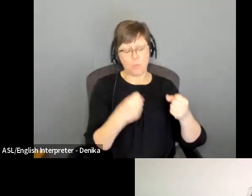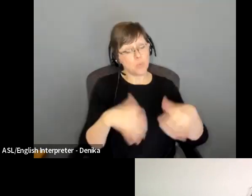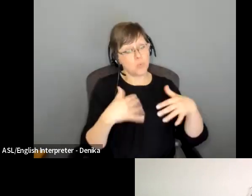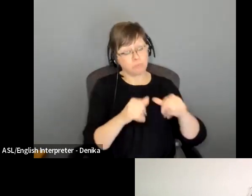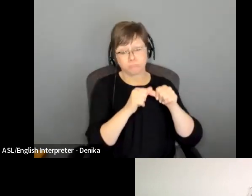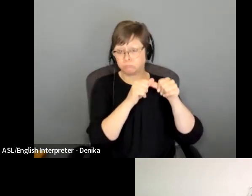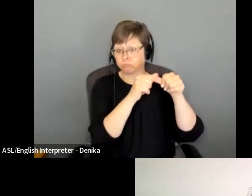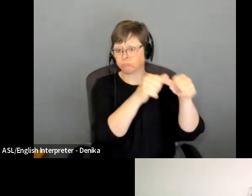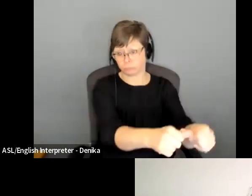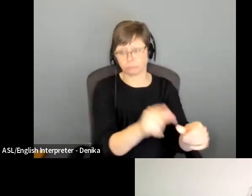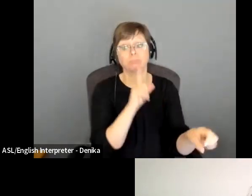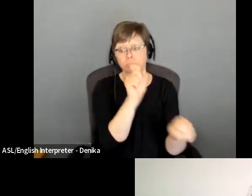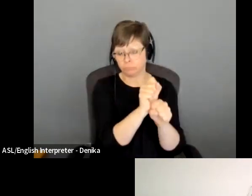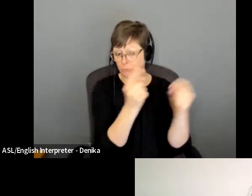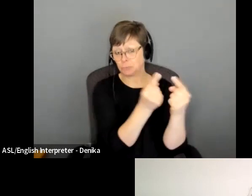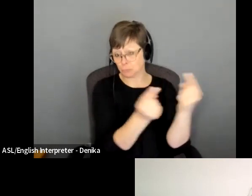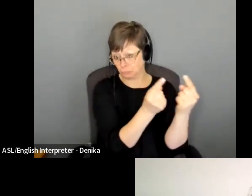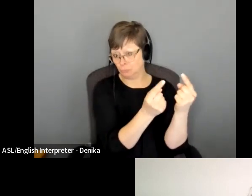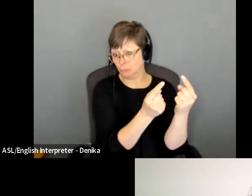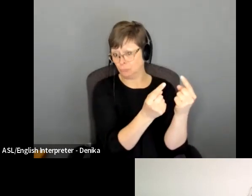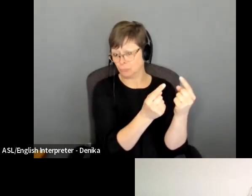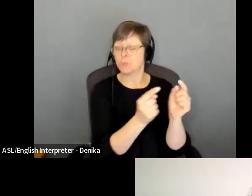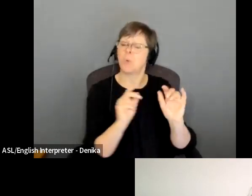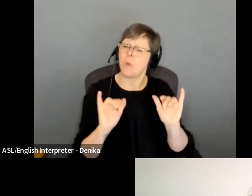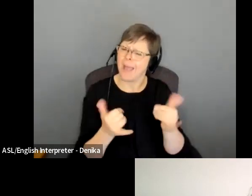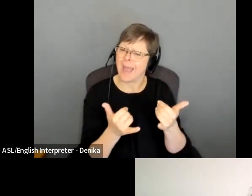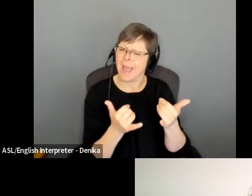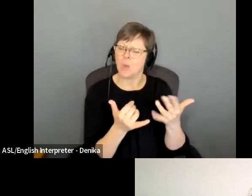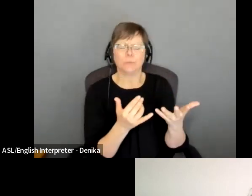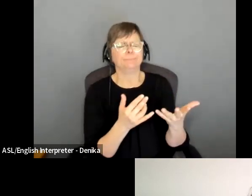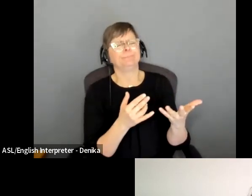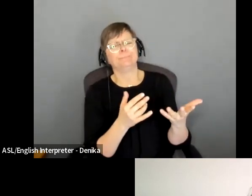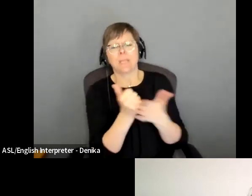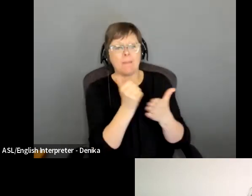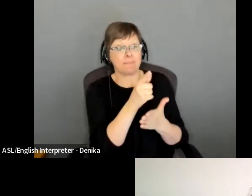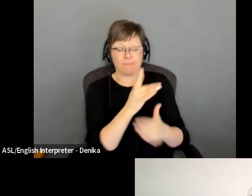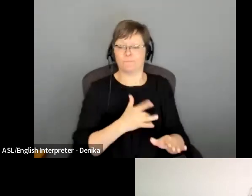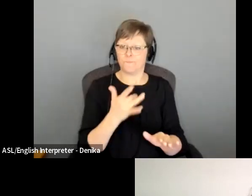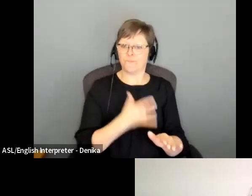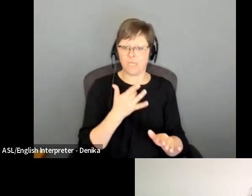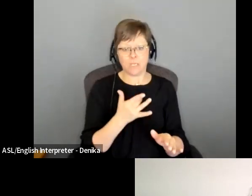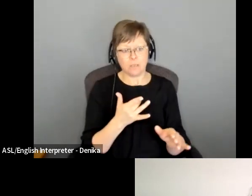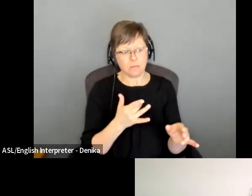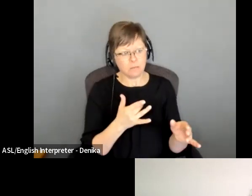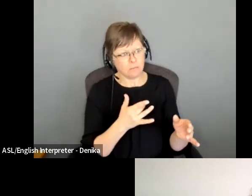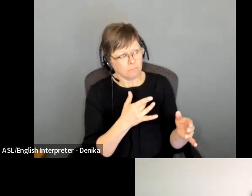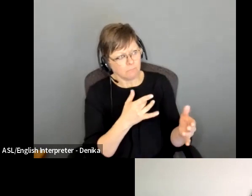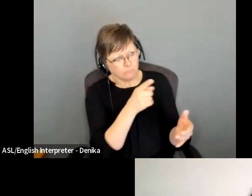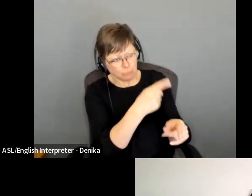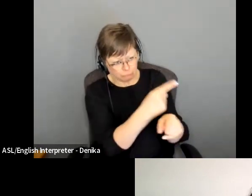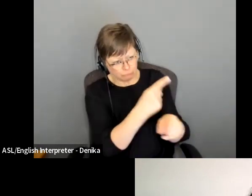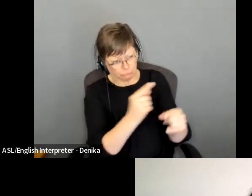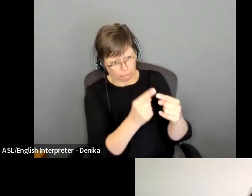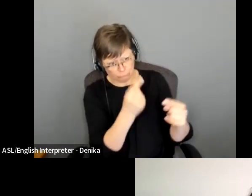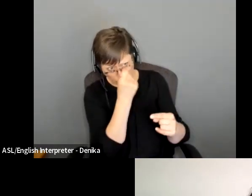real harm. So how do we validate it? How do we focus where support can be? And that can open up more options for support.